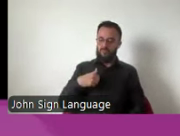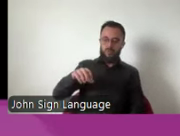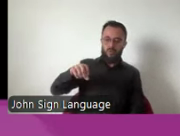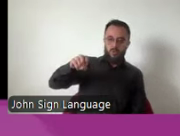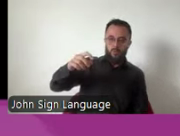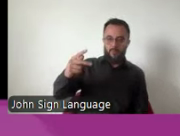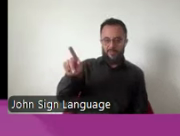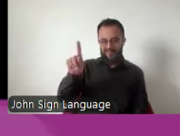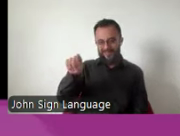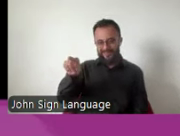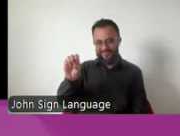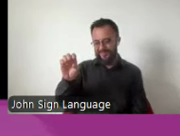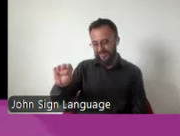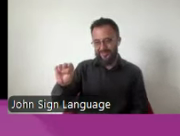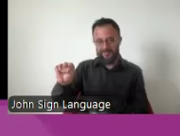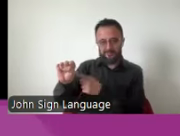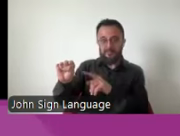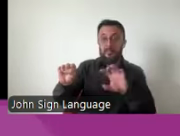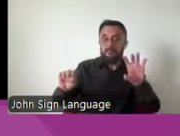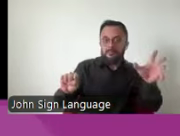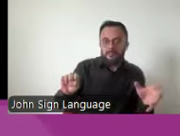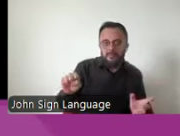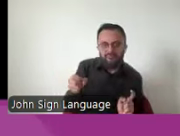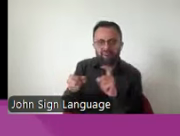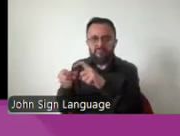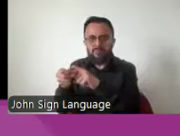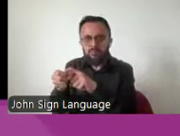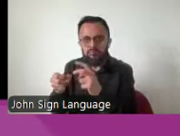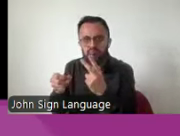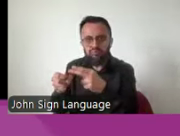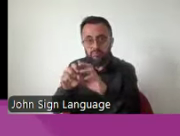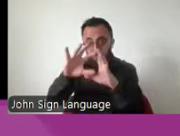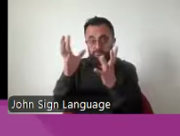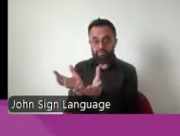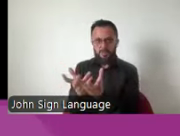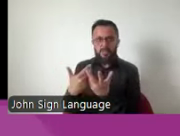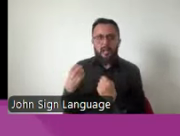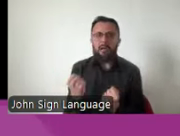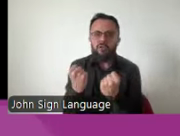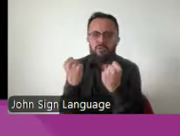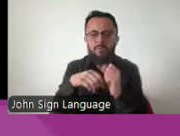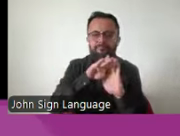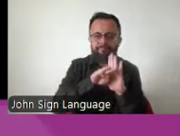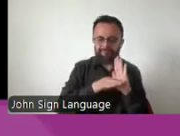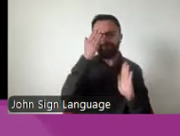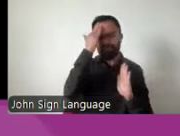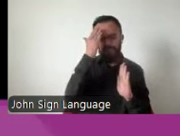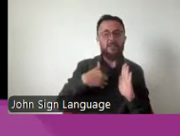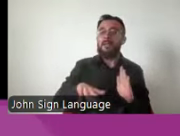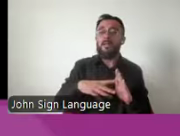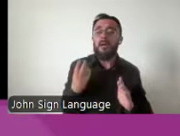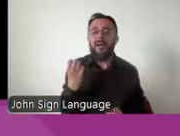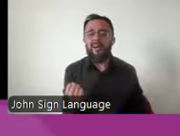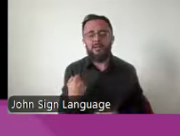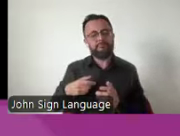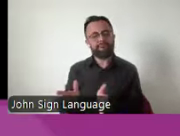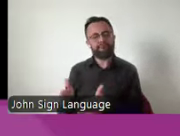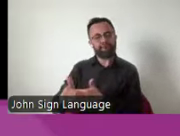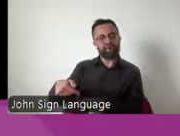very concrete, very practical tool to accompany member states into this journey towards